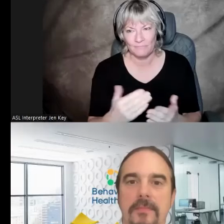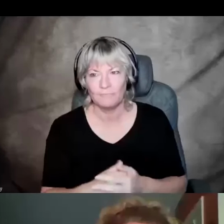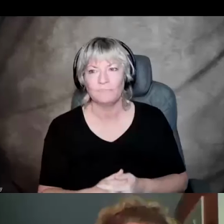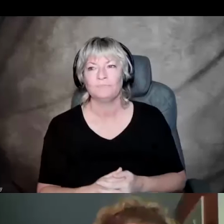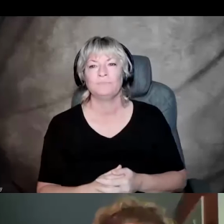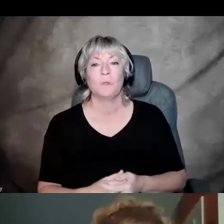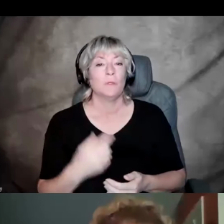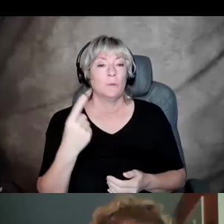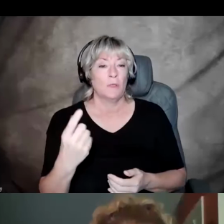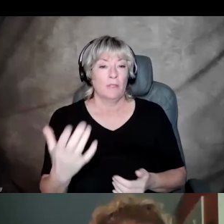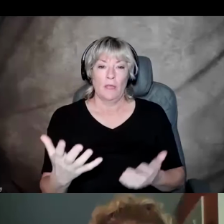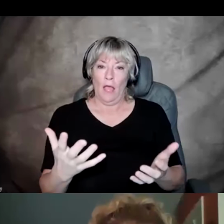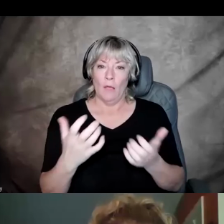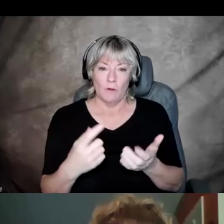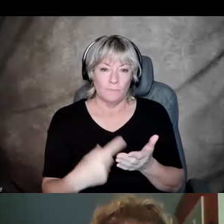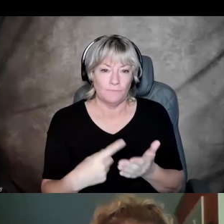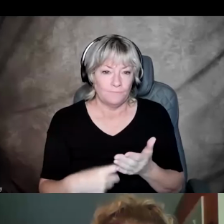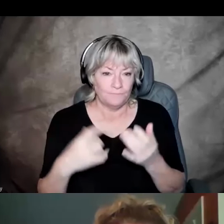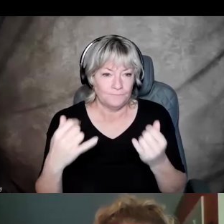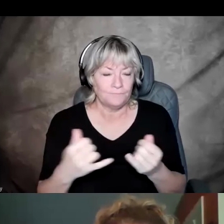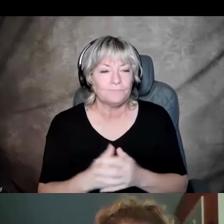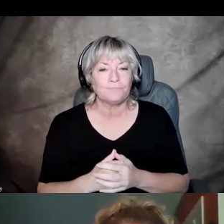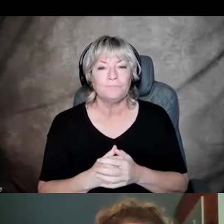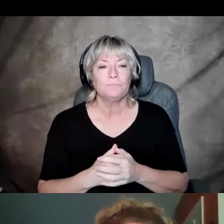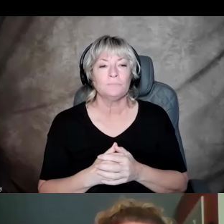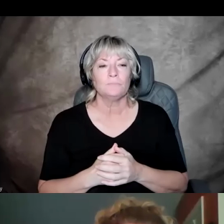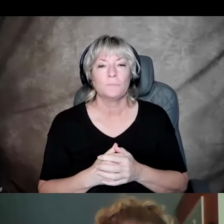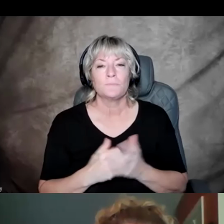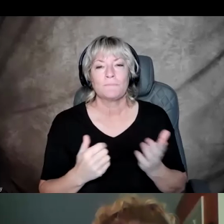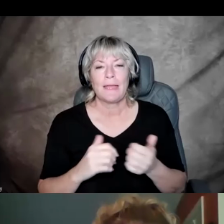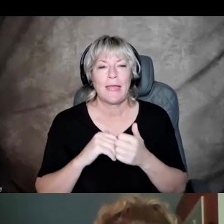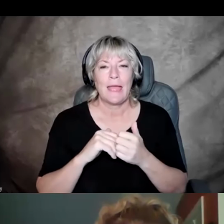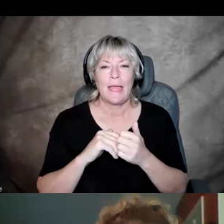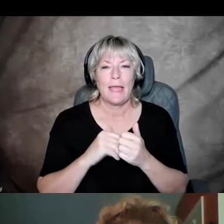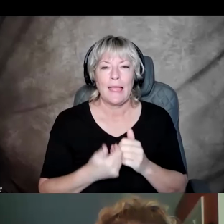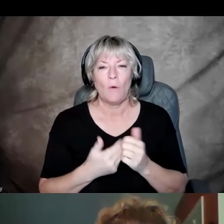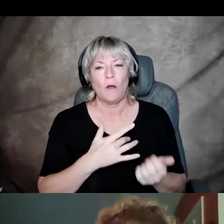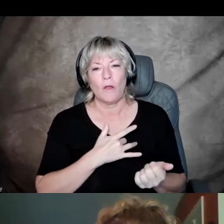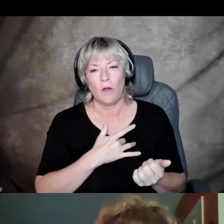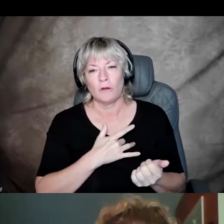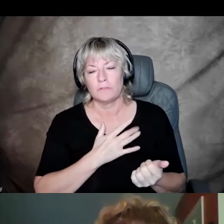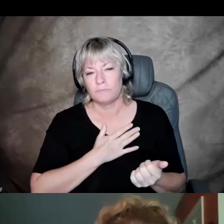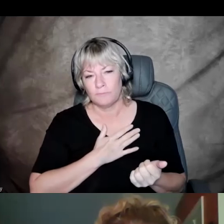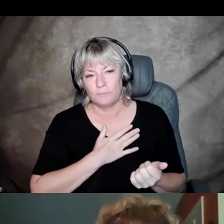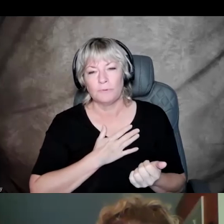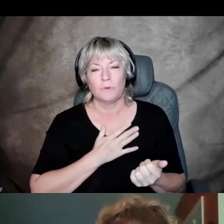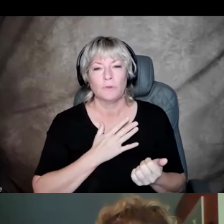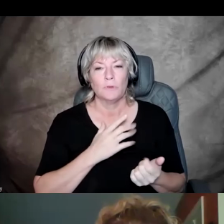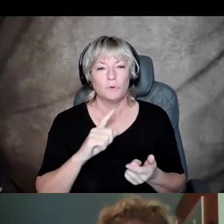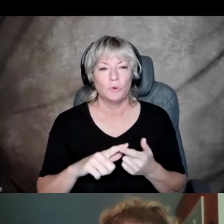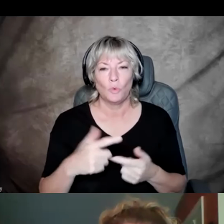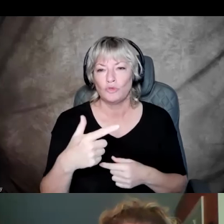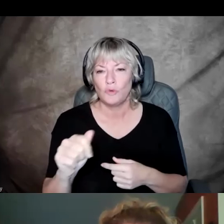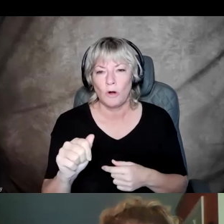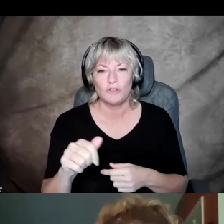One of the things I really wanted to talk about today was, how our hearts go out to Georgia,